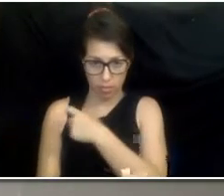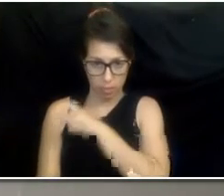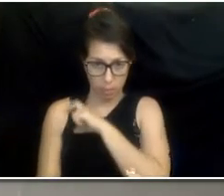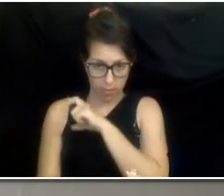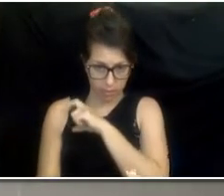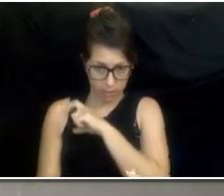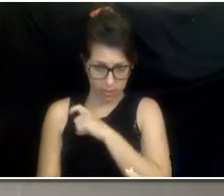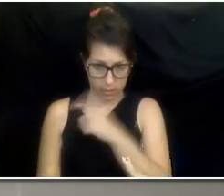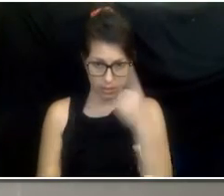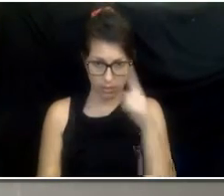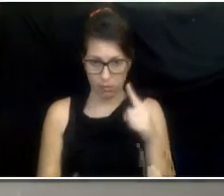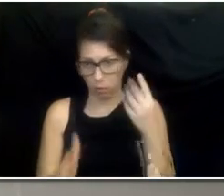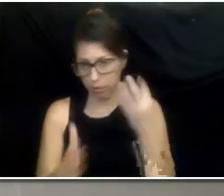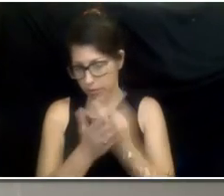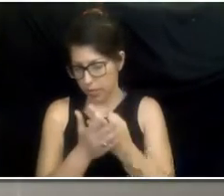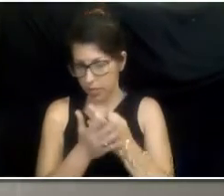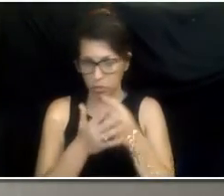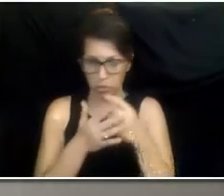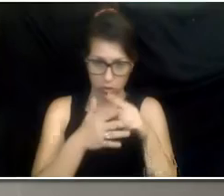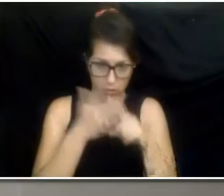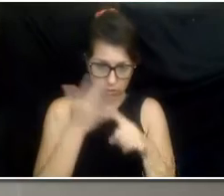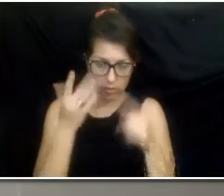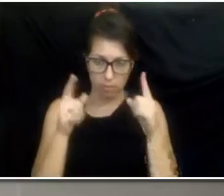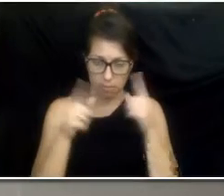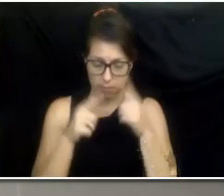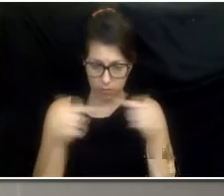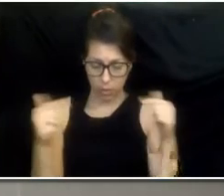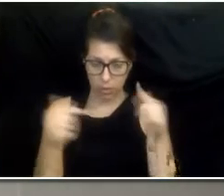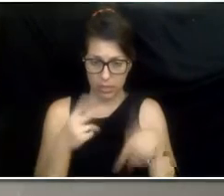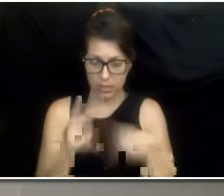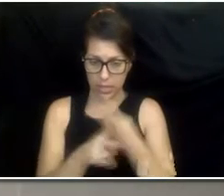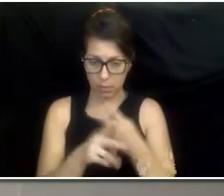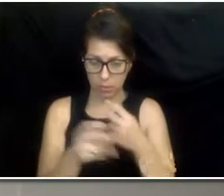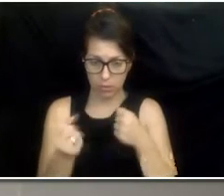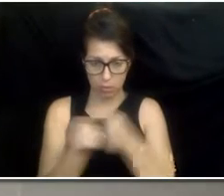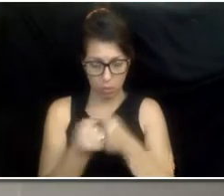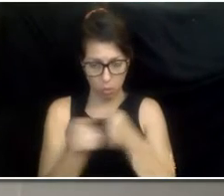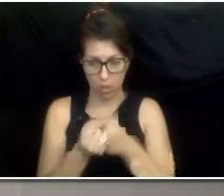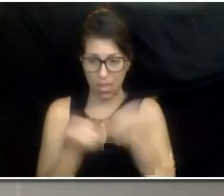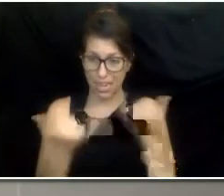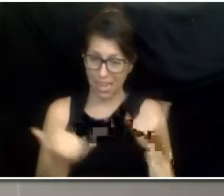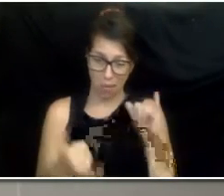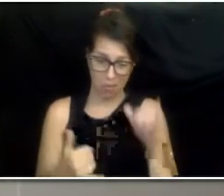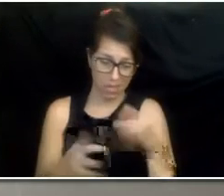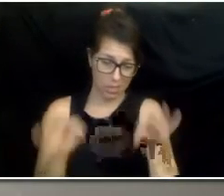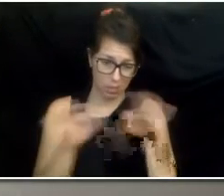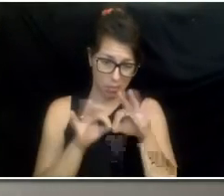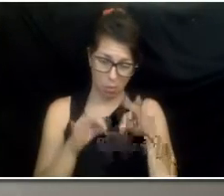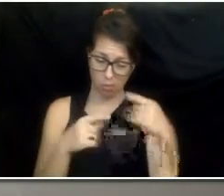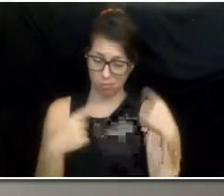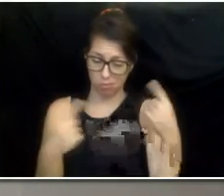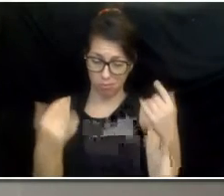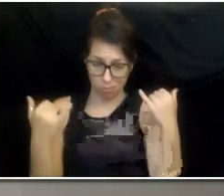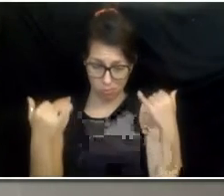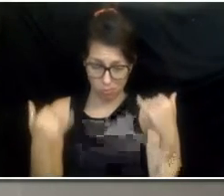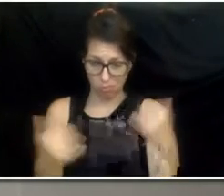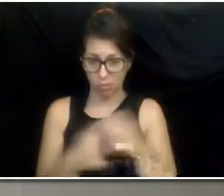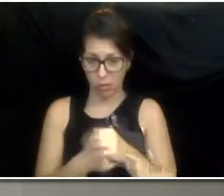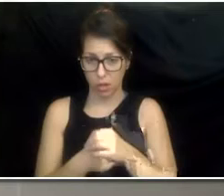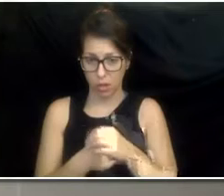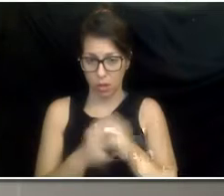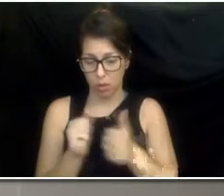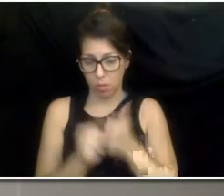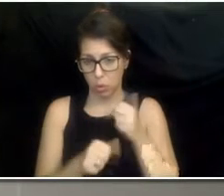running as is our telephonic helpline uh I wanted to give three brief examples about what we're doing now as attorneys there's more